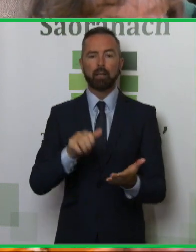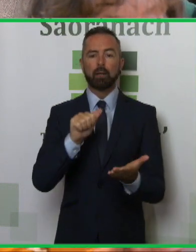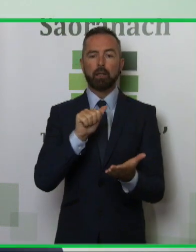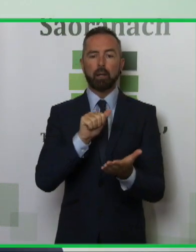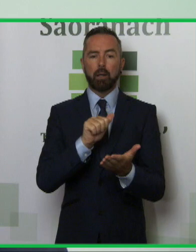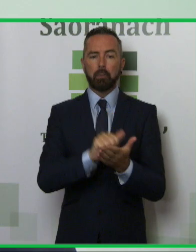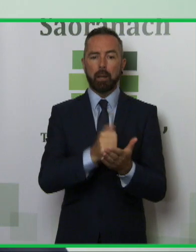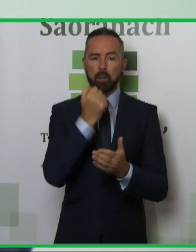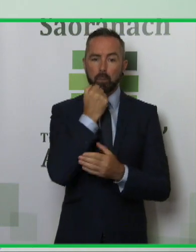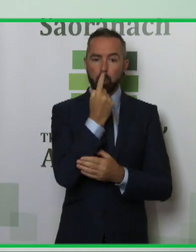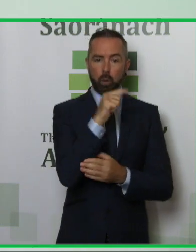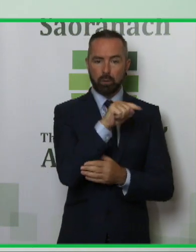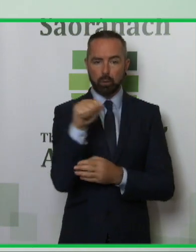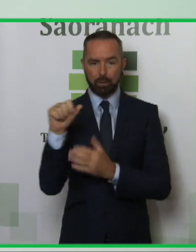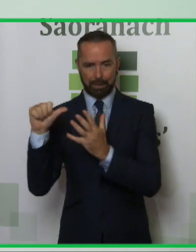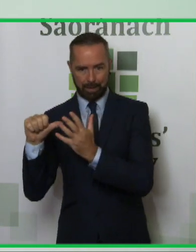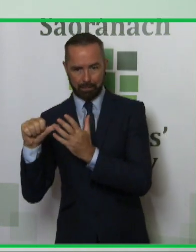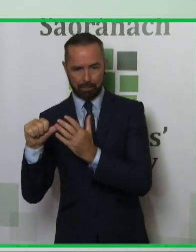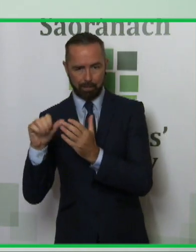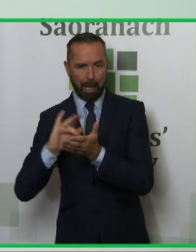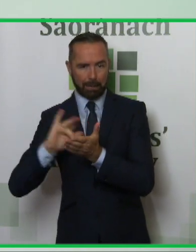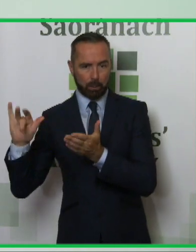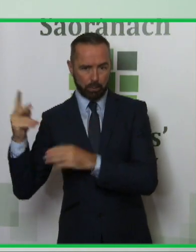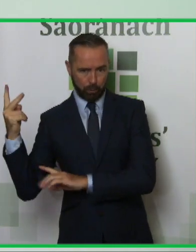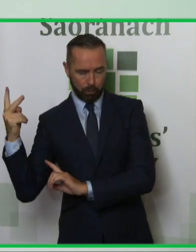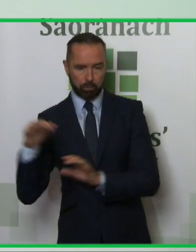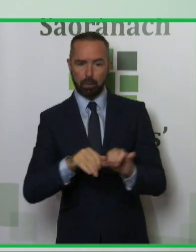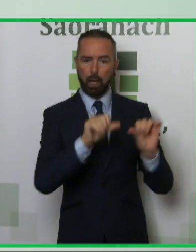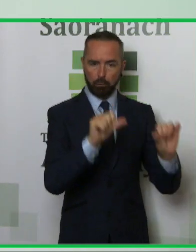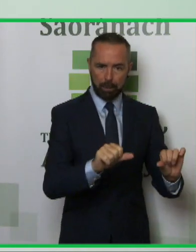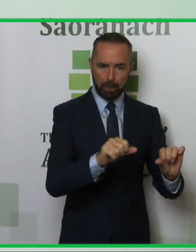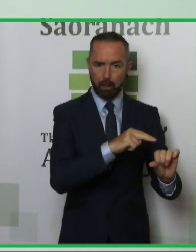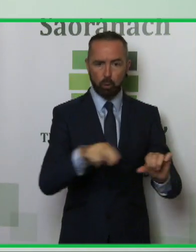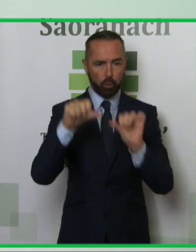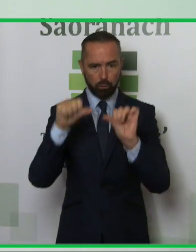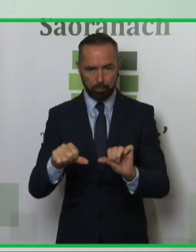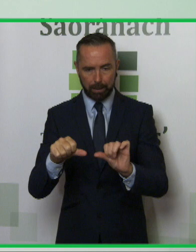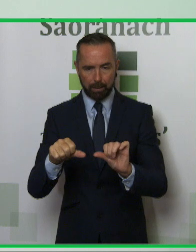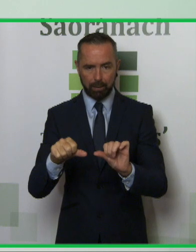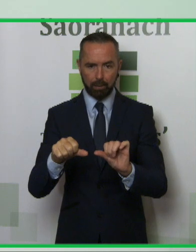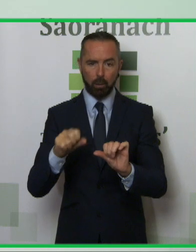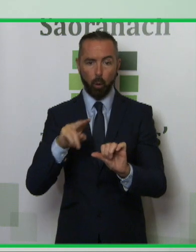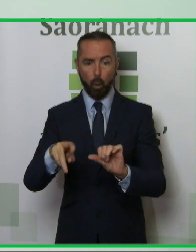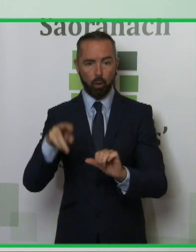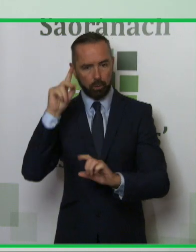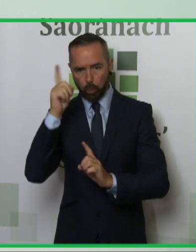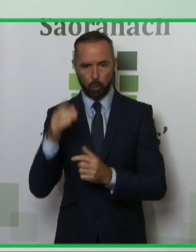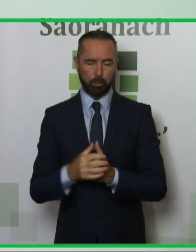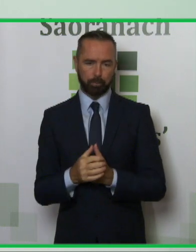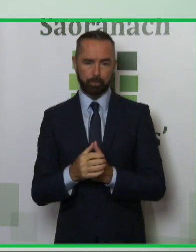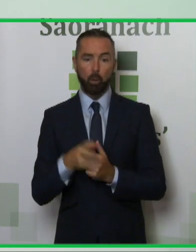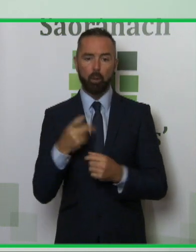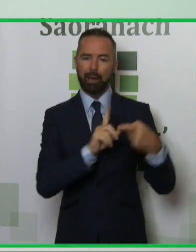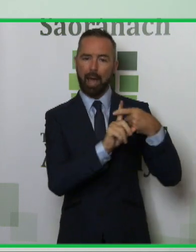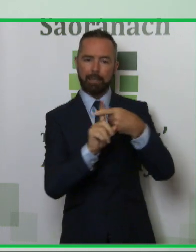1 to 6, excluding 2, are all, if you like, a series of agree, don't agree, or agree, disagree, or don't know, and we will simply tally